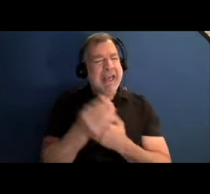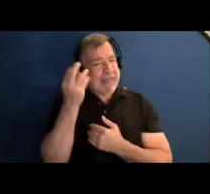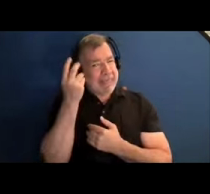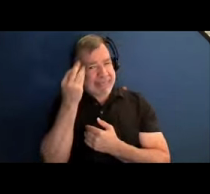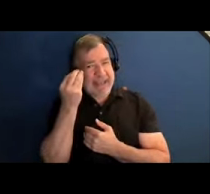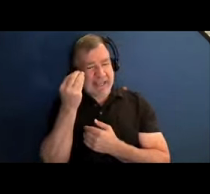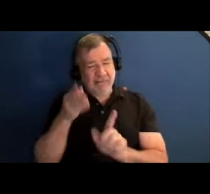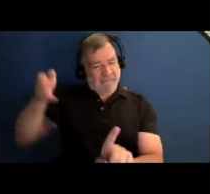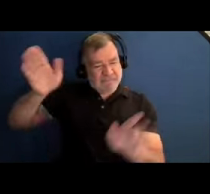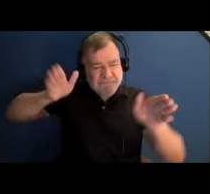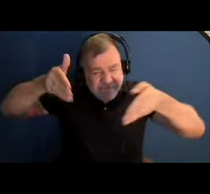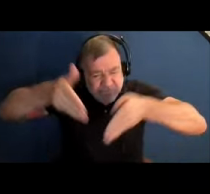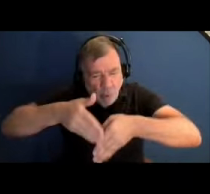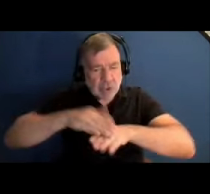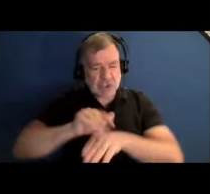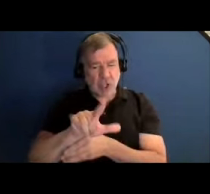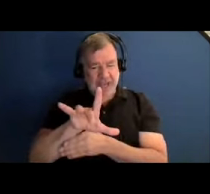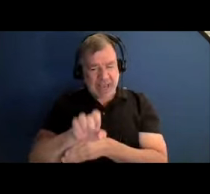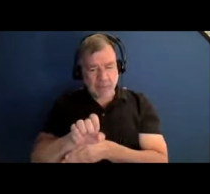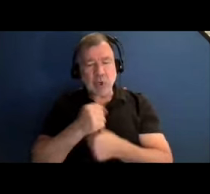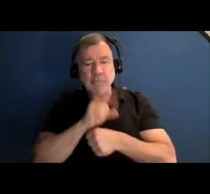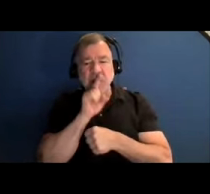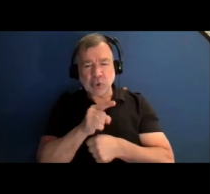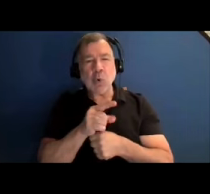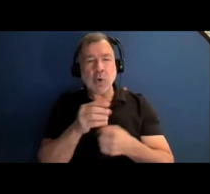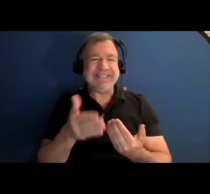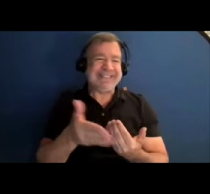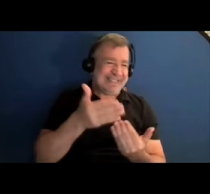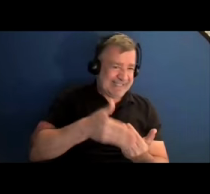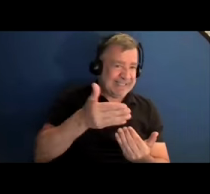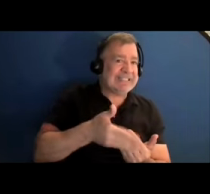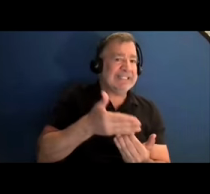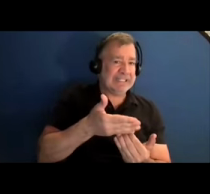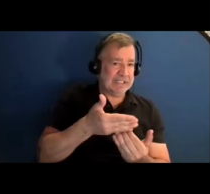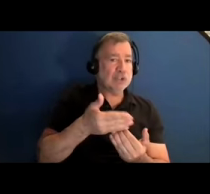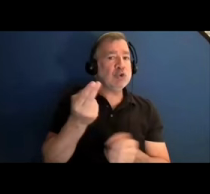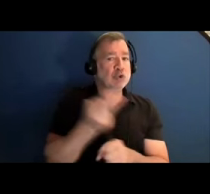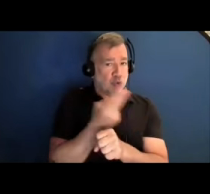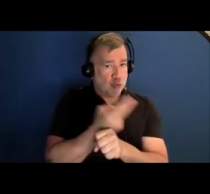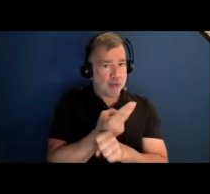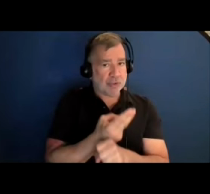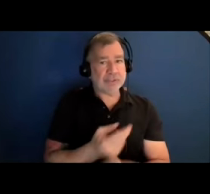easier tool for individuals to use. If we could go to the next slide.